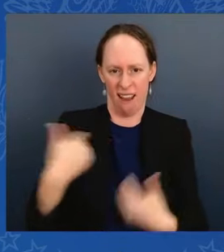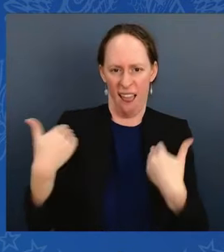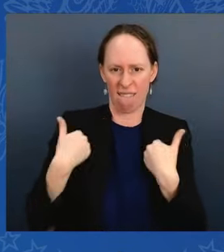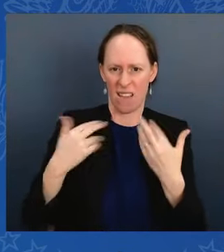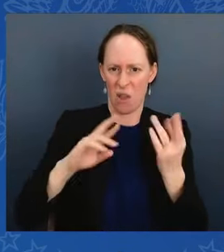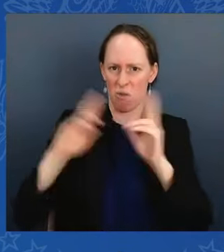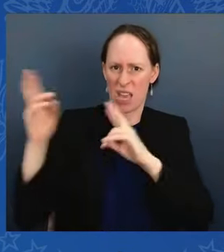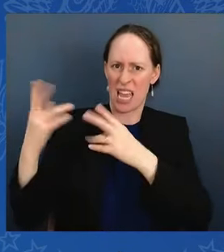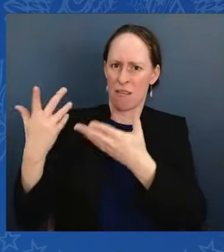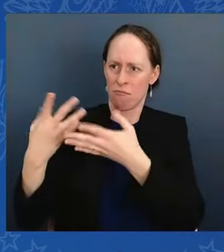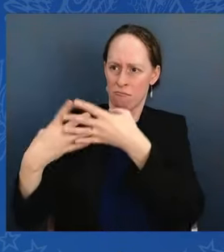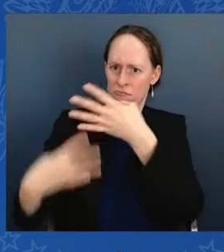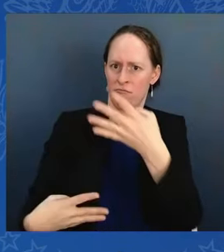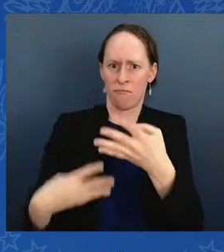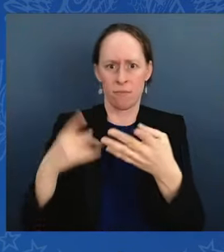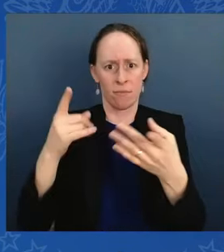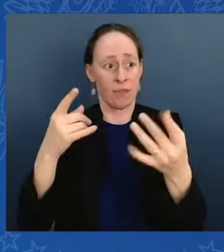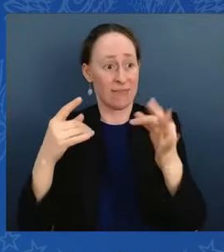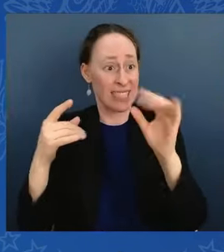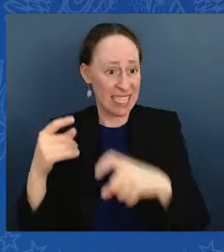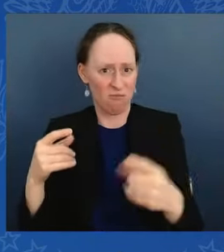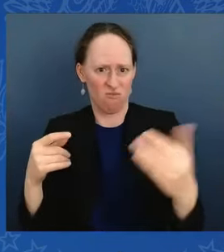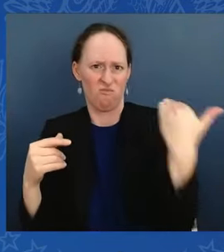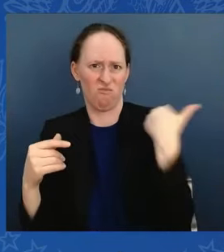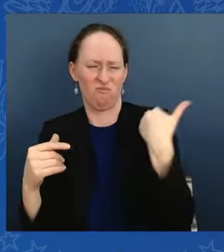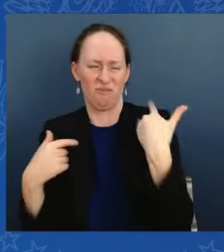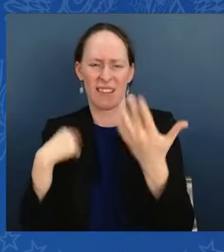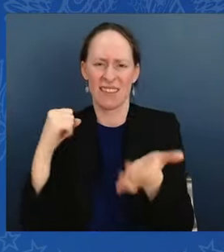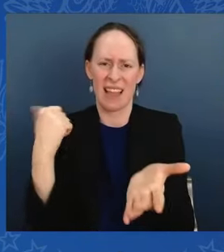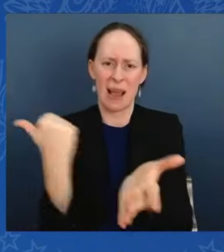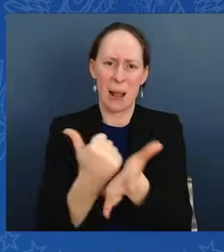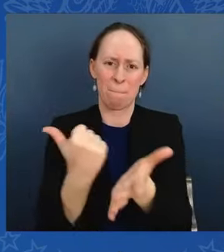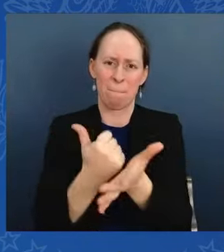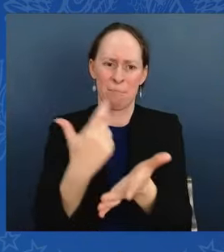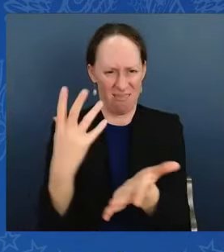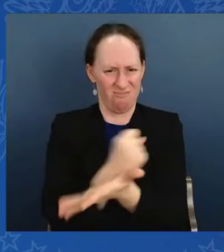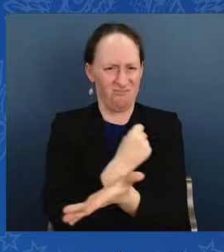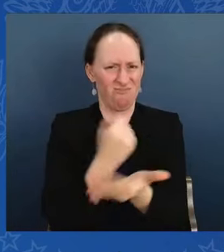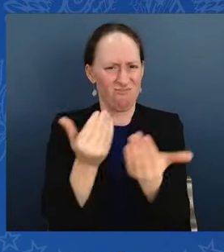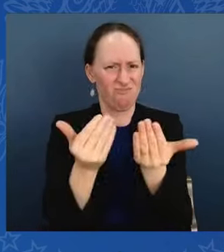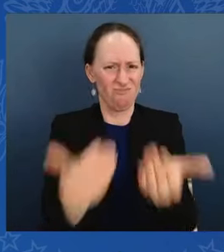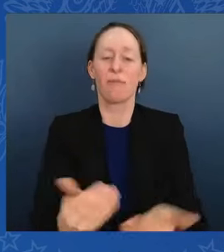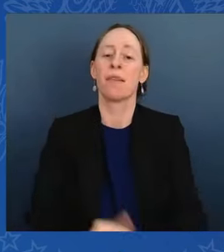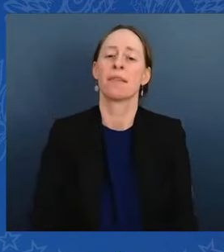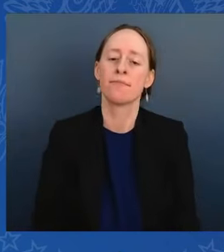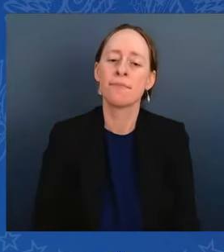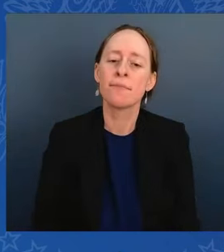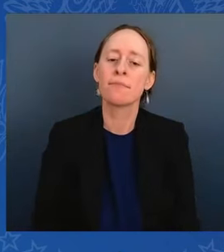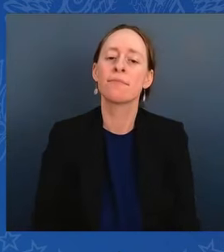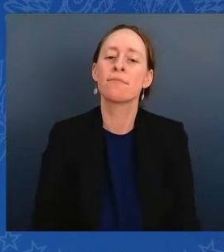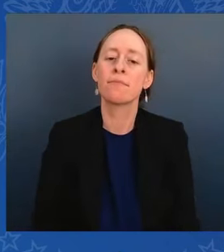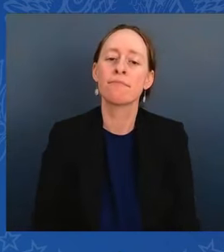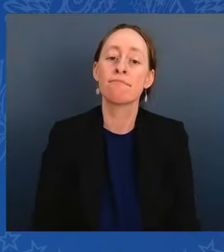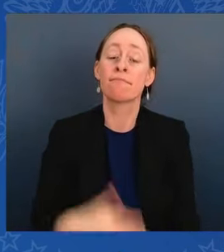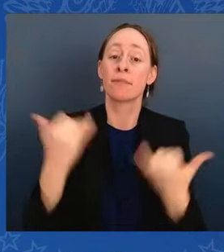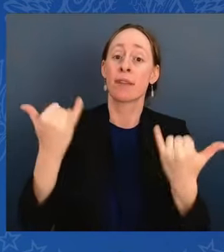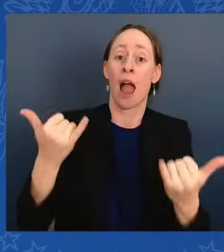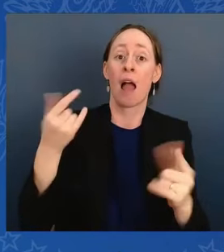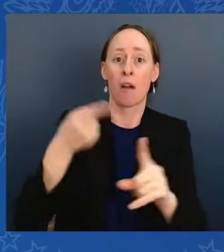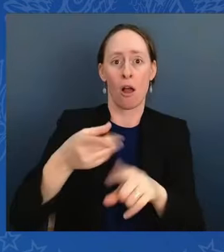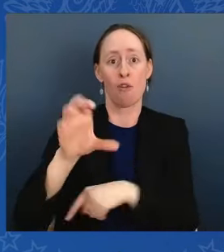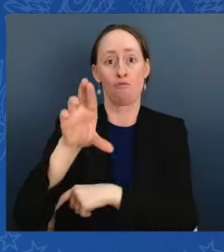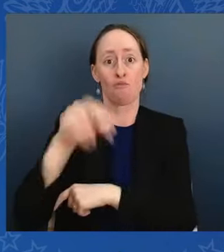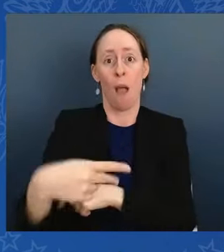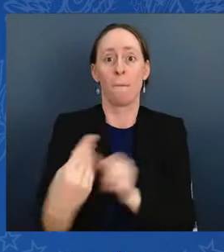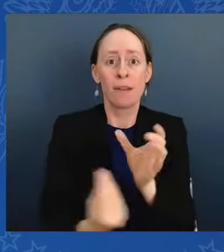and producers so that they can use them quickly. For example, we're working with crop insurance companies now to expedite payments so farmers